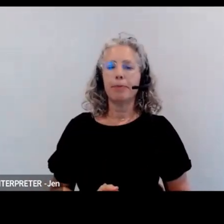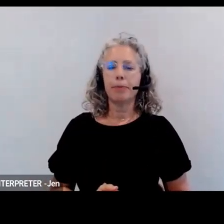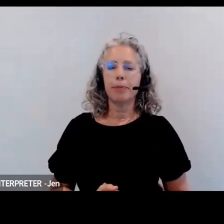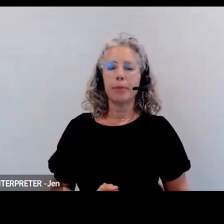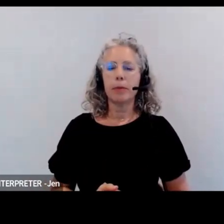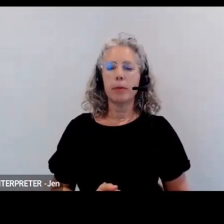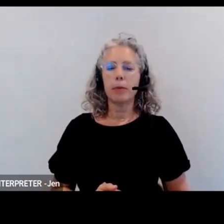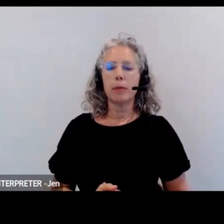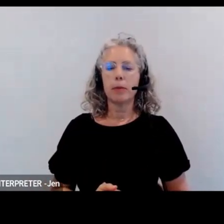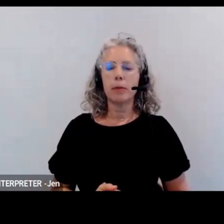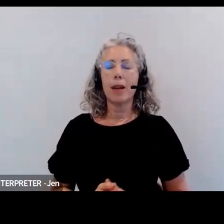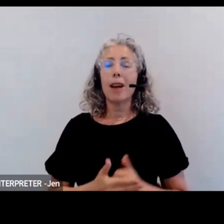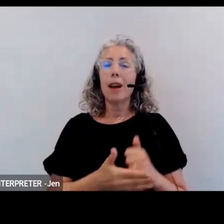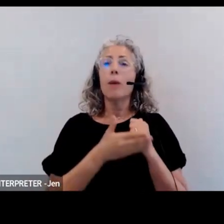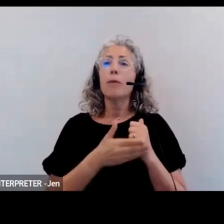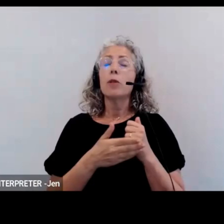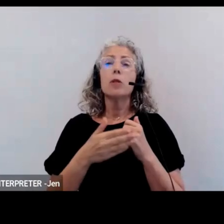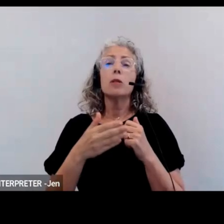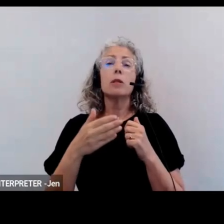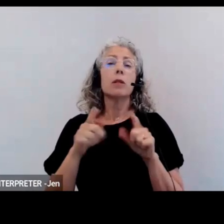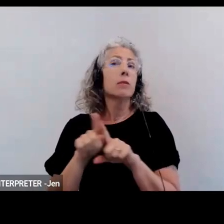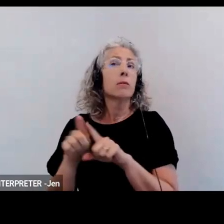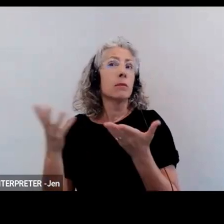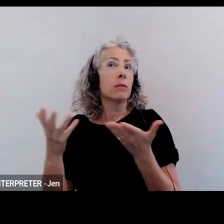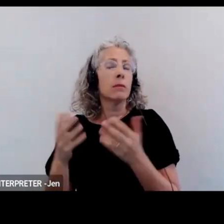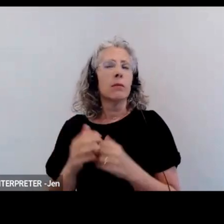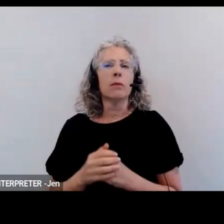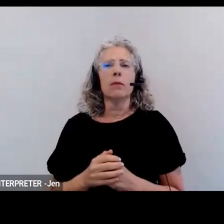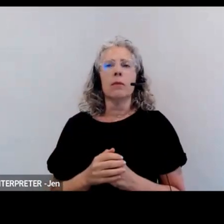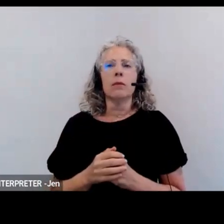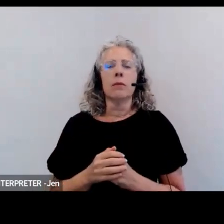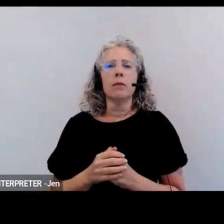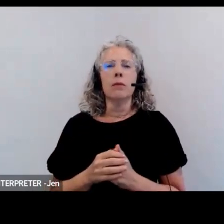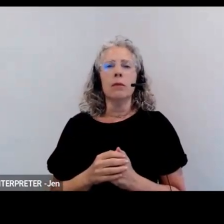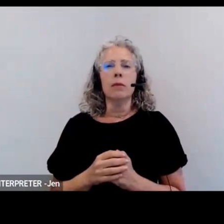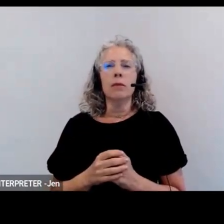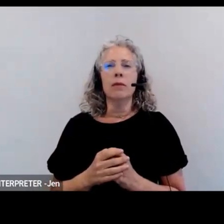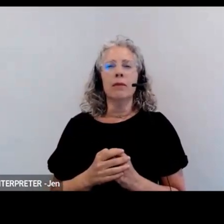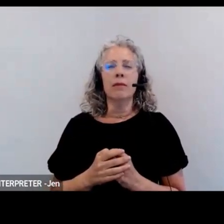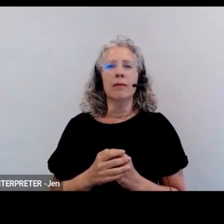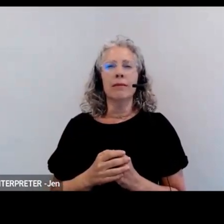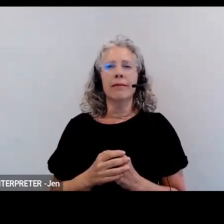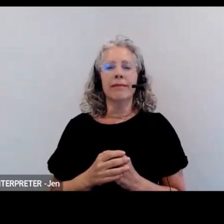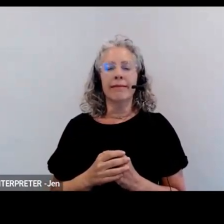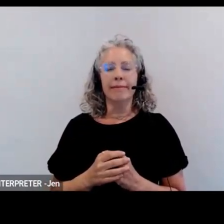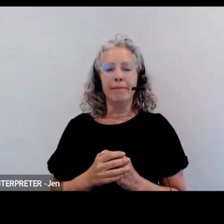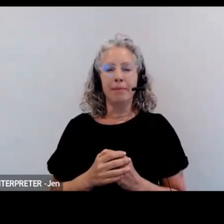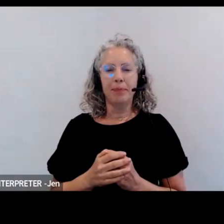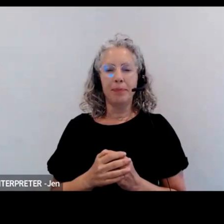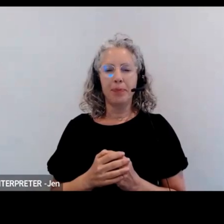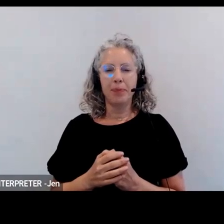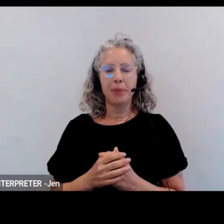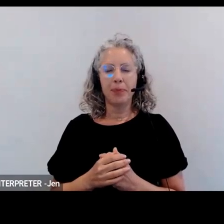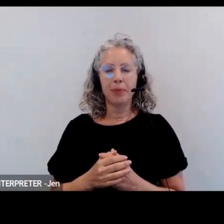think what would be helpful too in making this person-centered planning more person-centered is